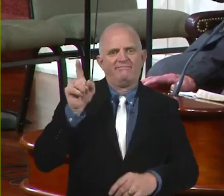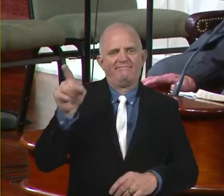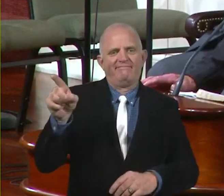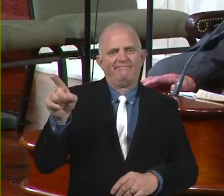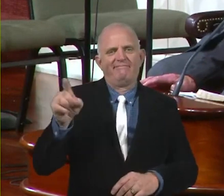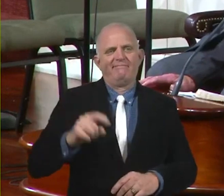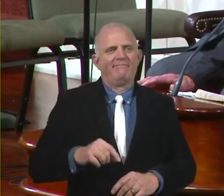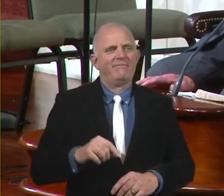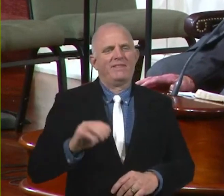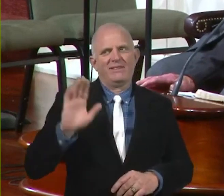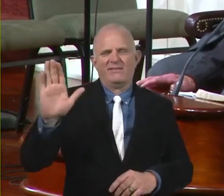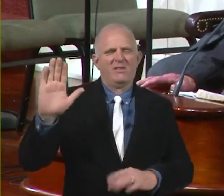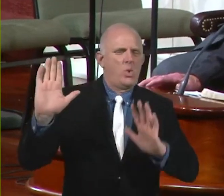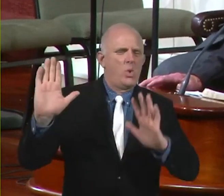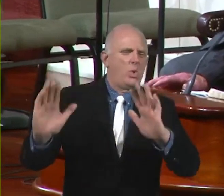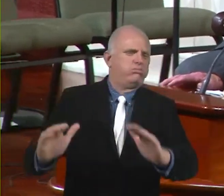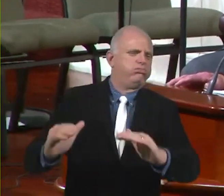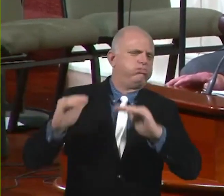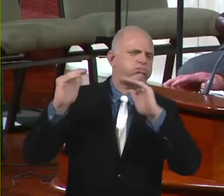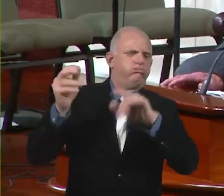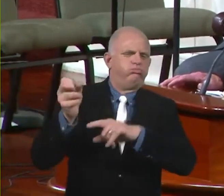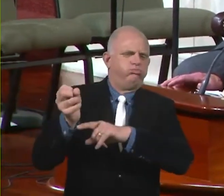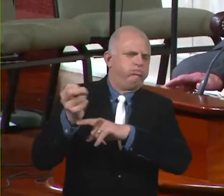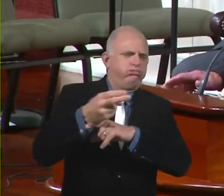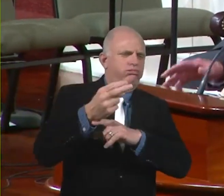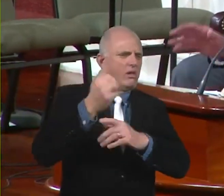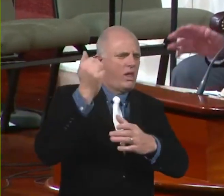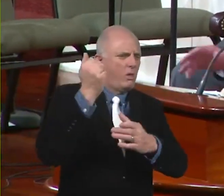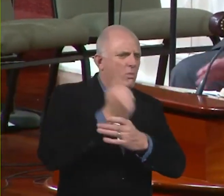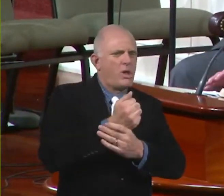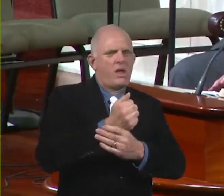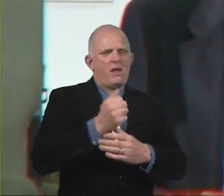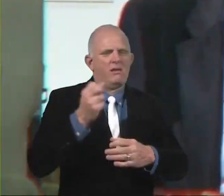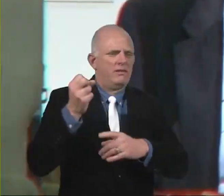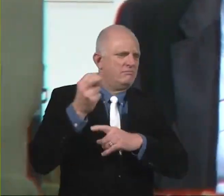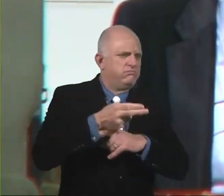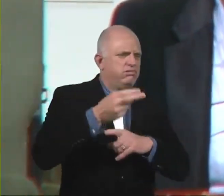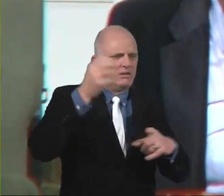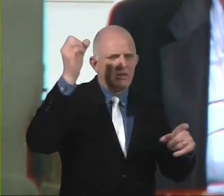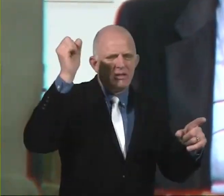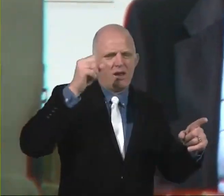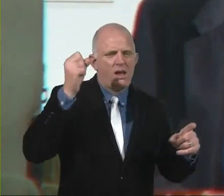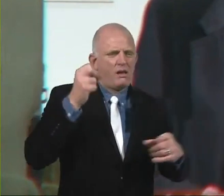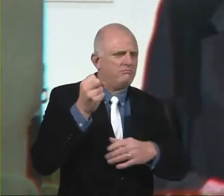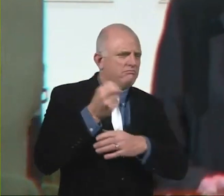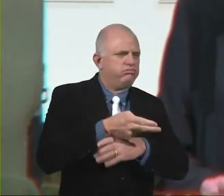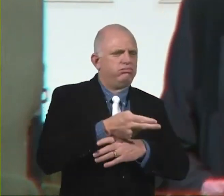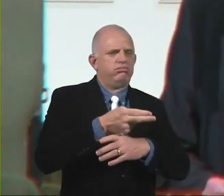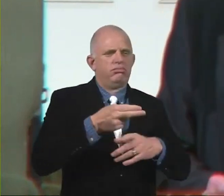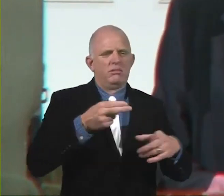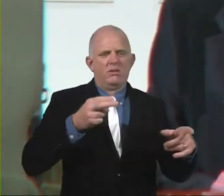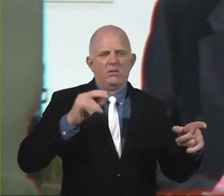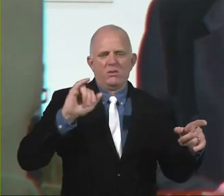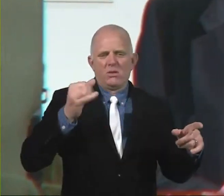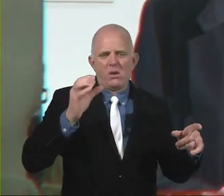Greater than Abraham, greater than Solomon, greater than Jacob, greater than the